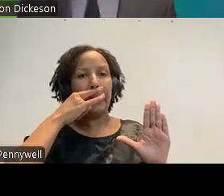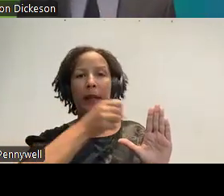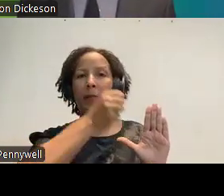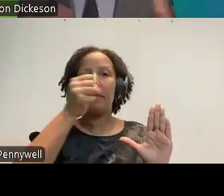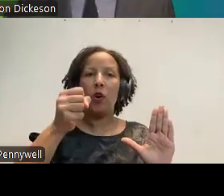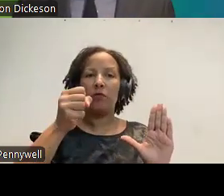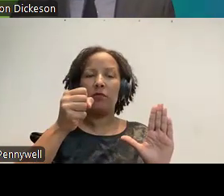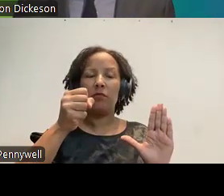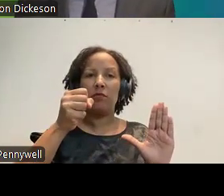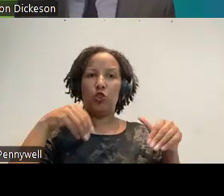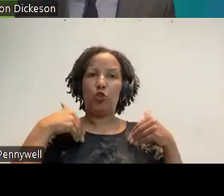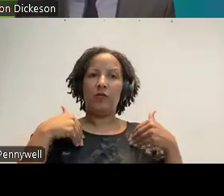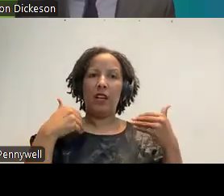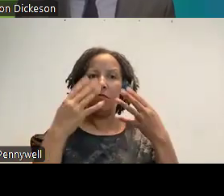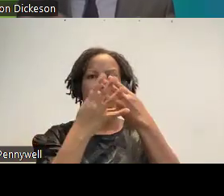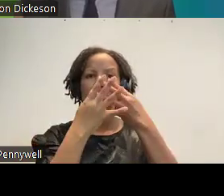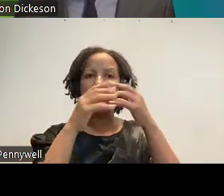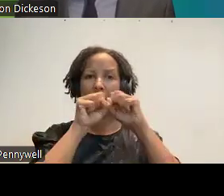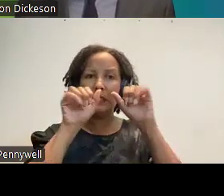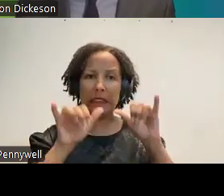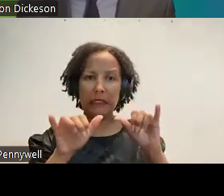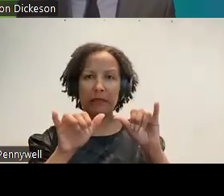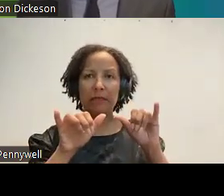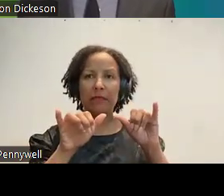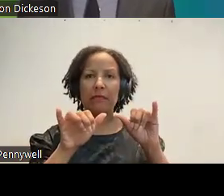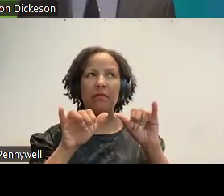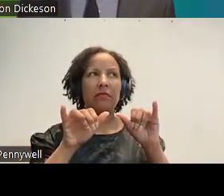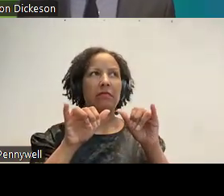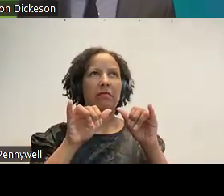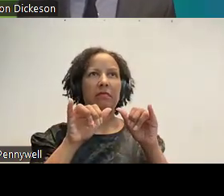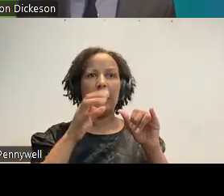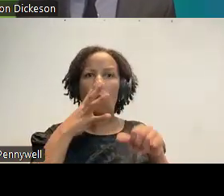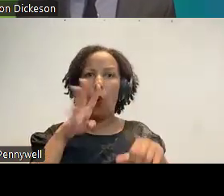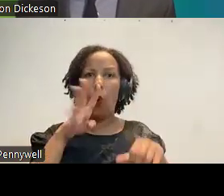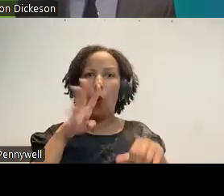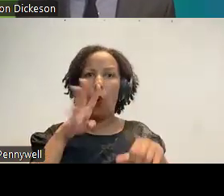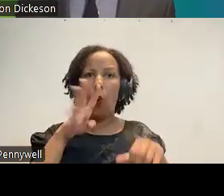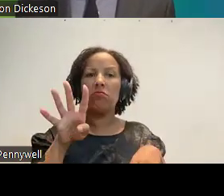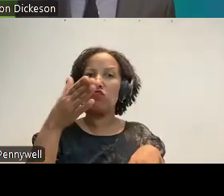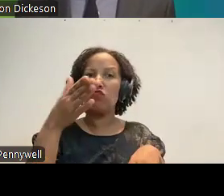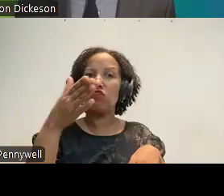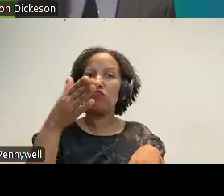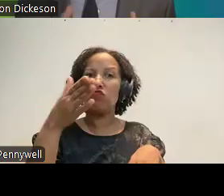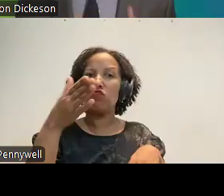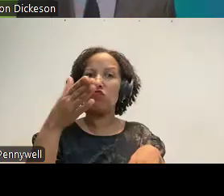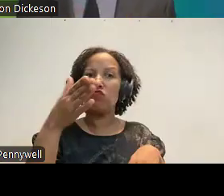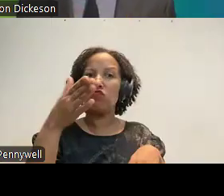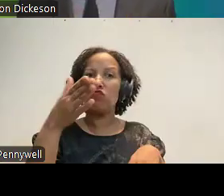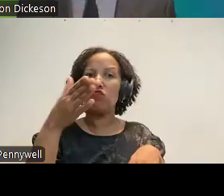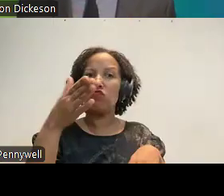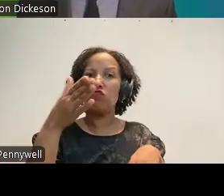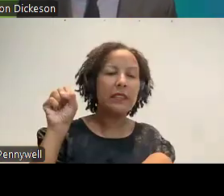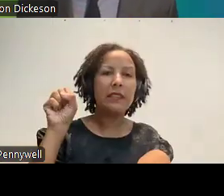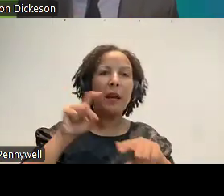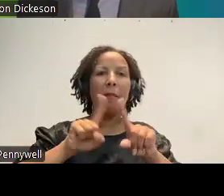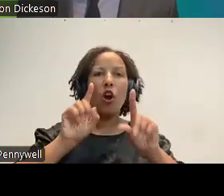or ignored, disregarded. They became homeless, whatever the case may be, but nobody ever asked them what's happening or what